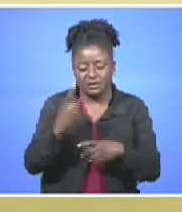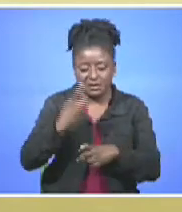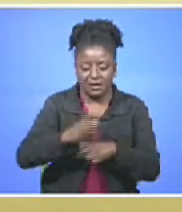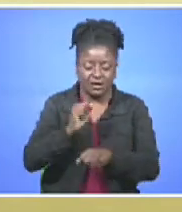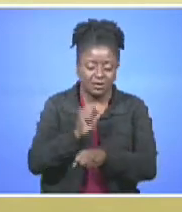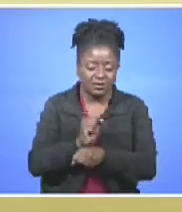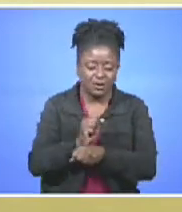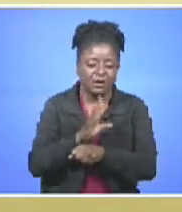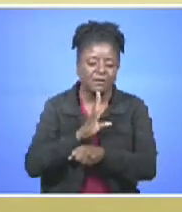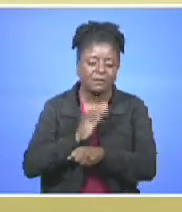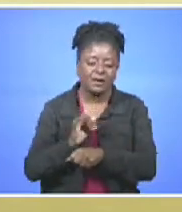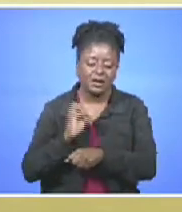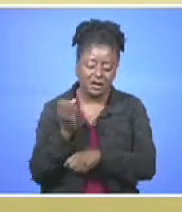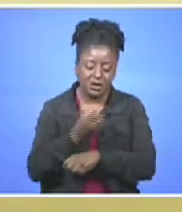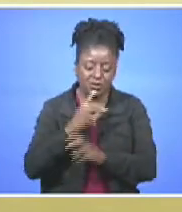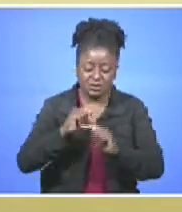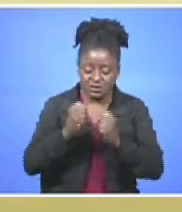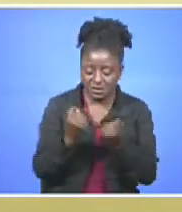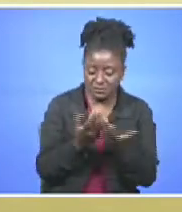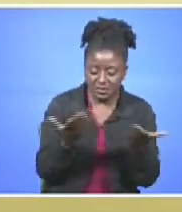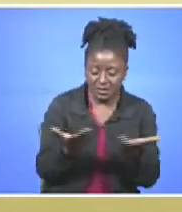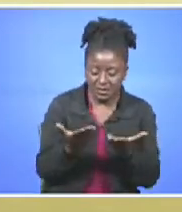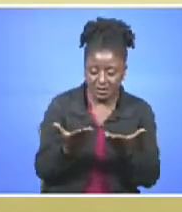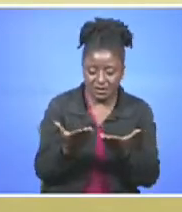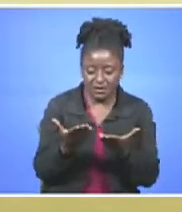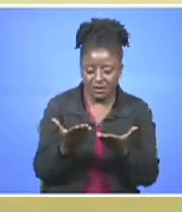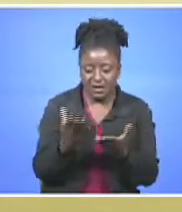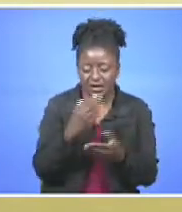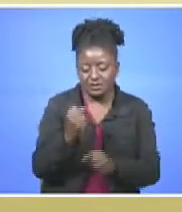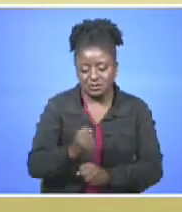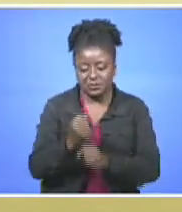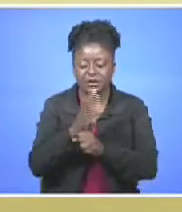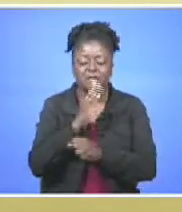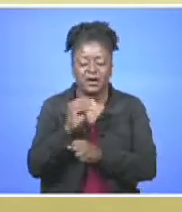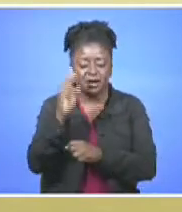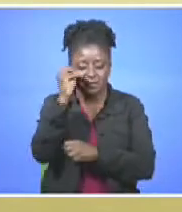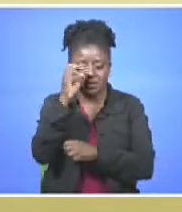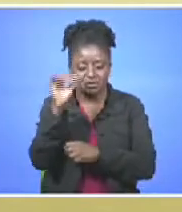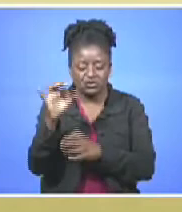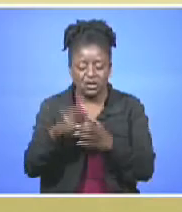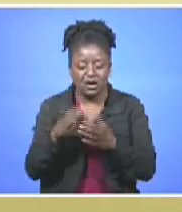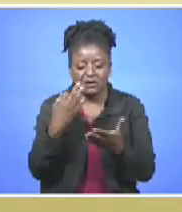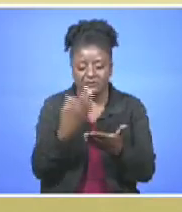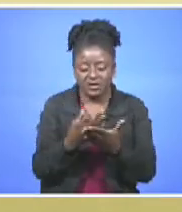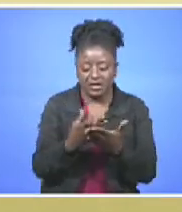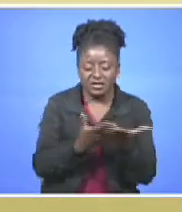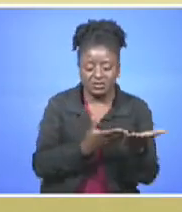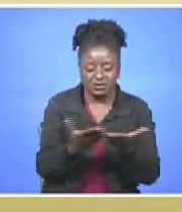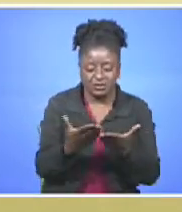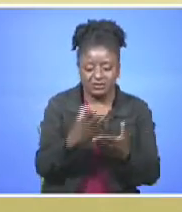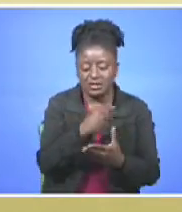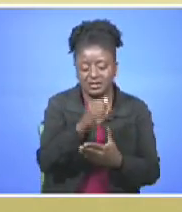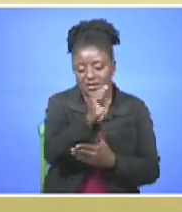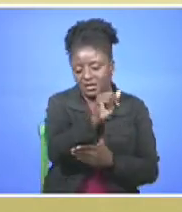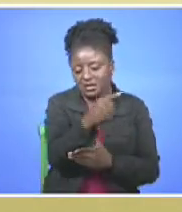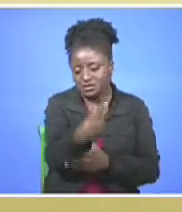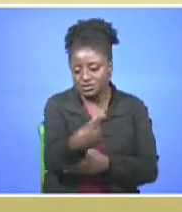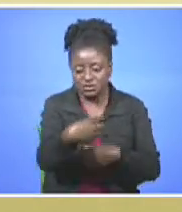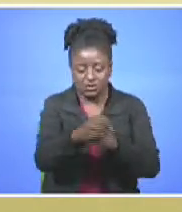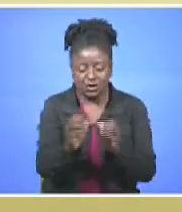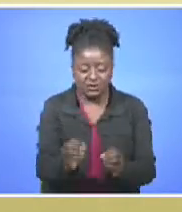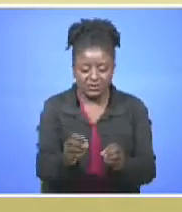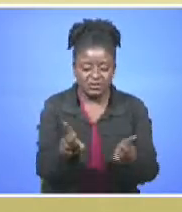here at the Ministry of Finance, supported by the Ministry of Financial Services and the Attorney General's Office, as well